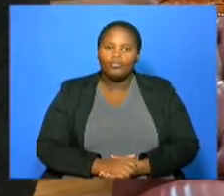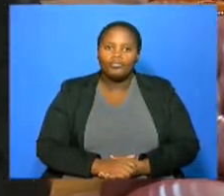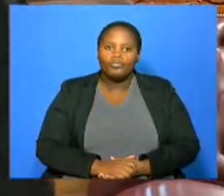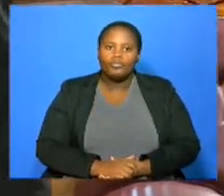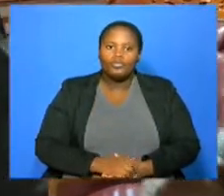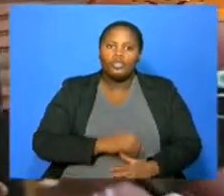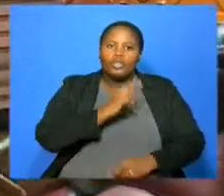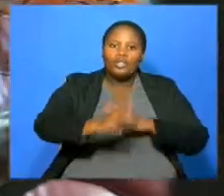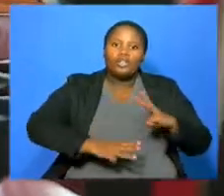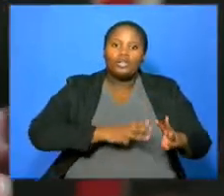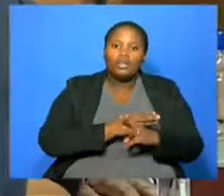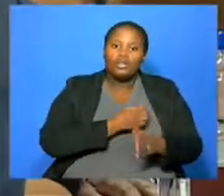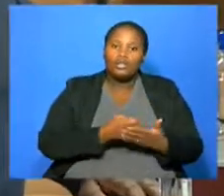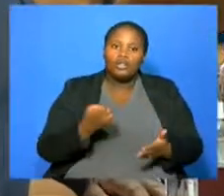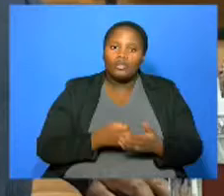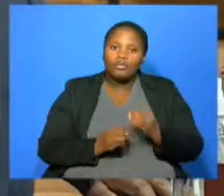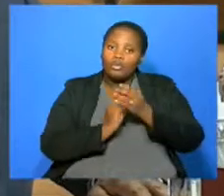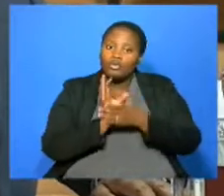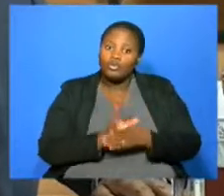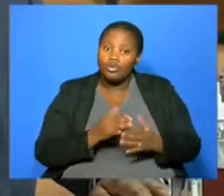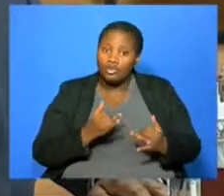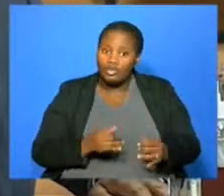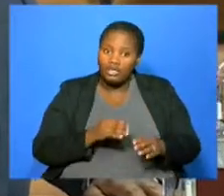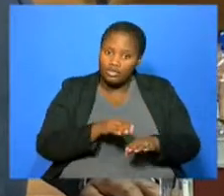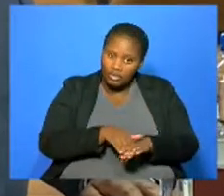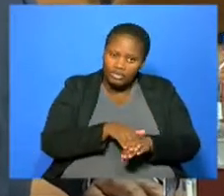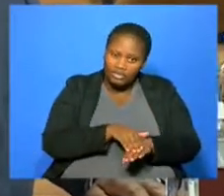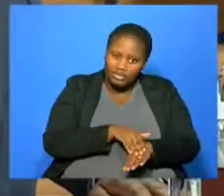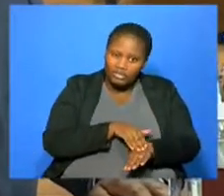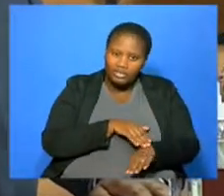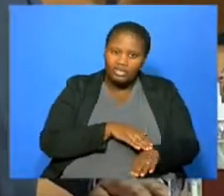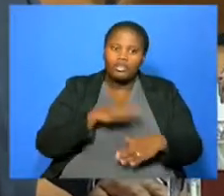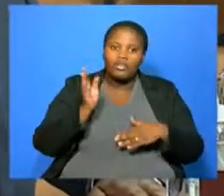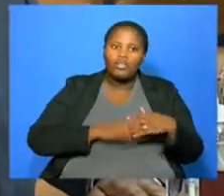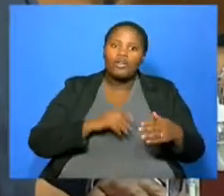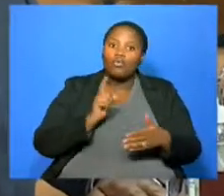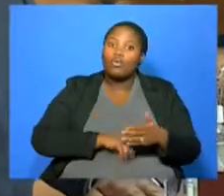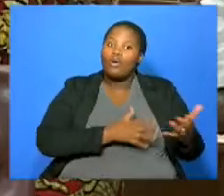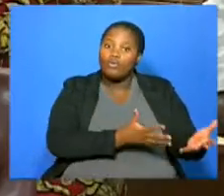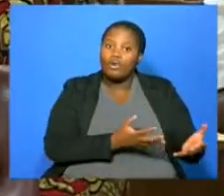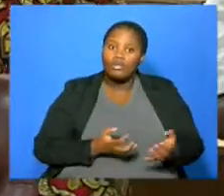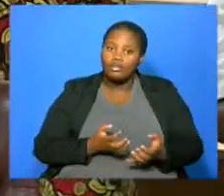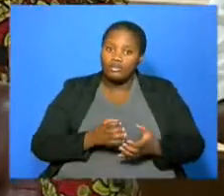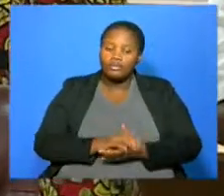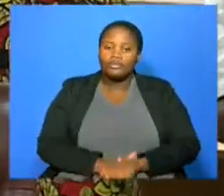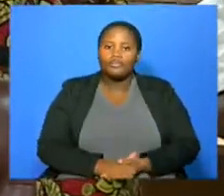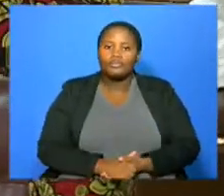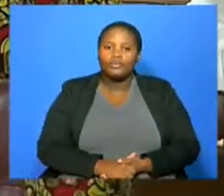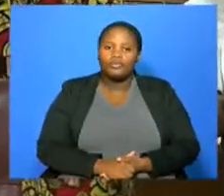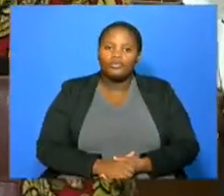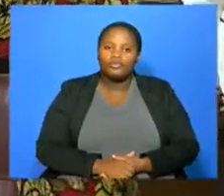The world economy said to be growing at a slower pace than anticipated.